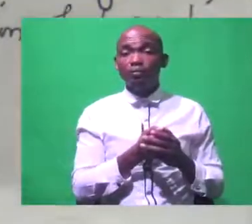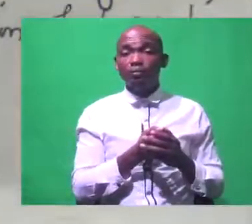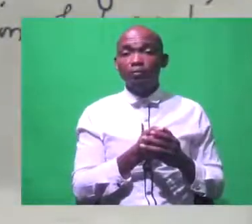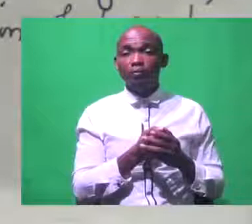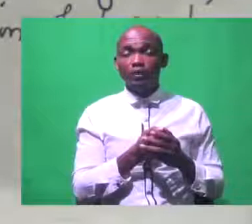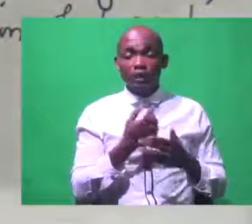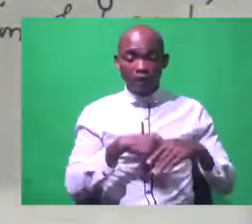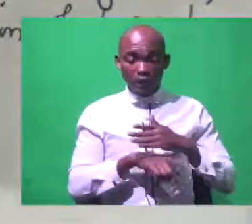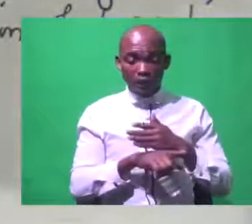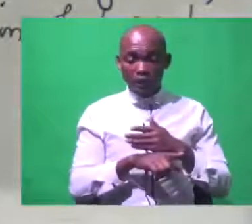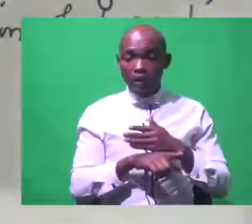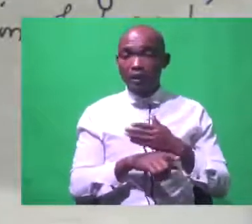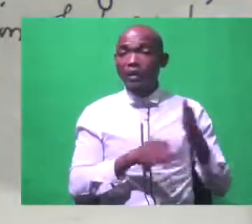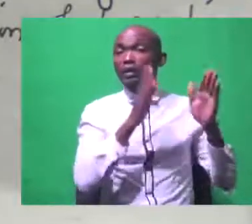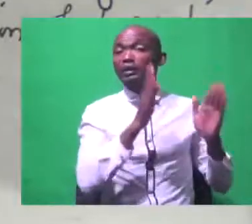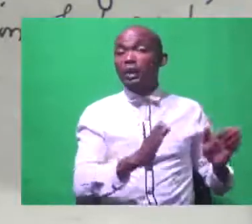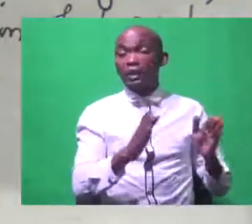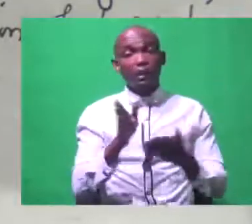in a certain place,